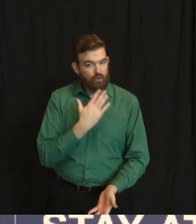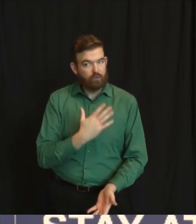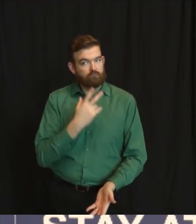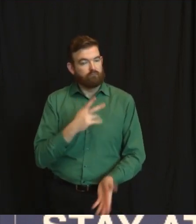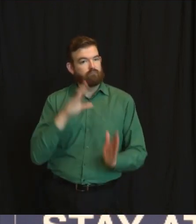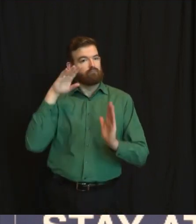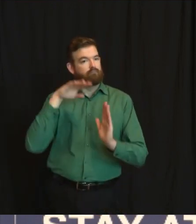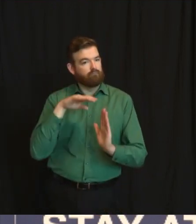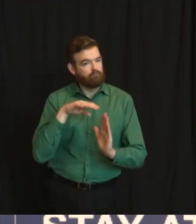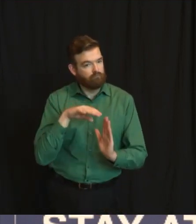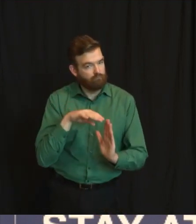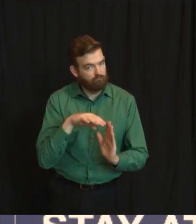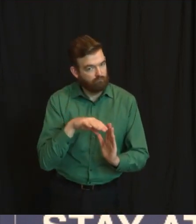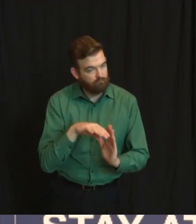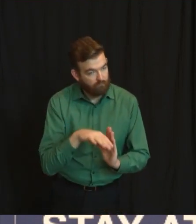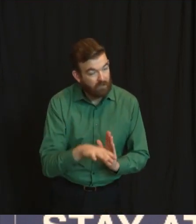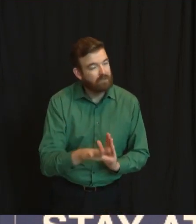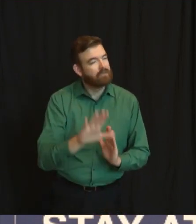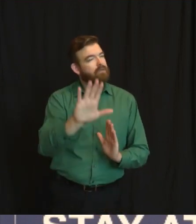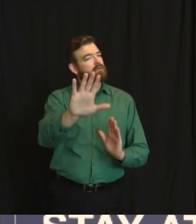However, there are still